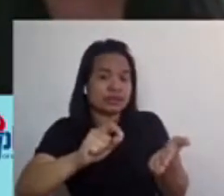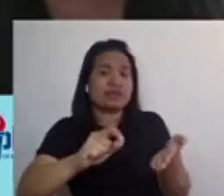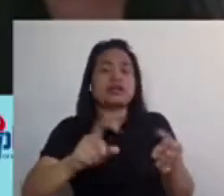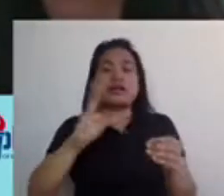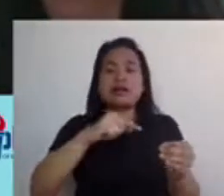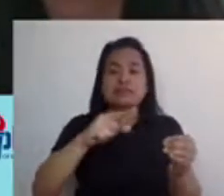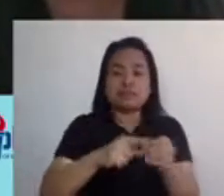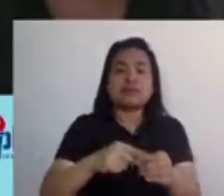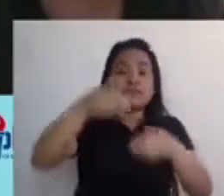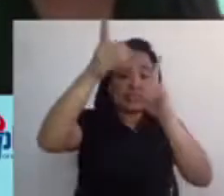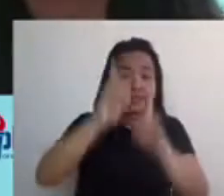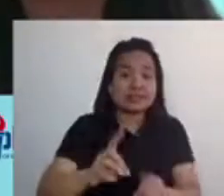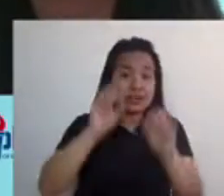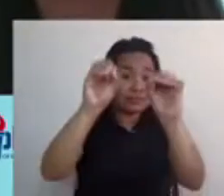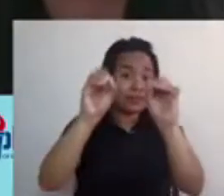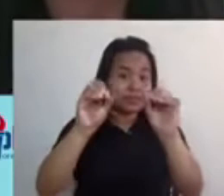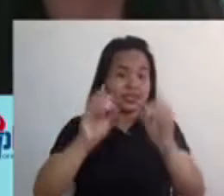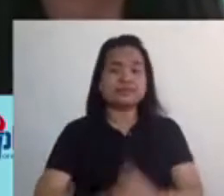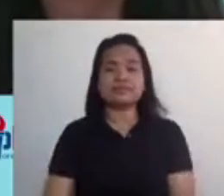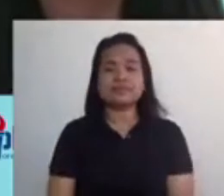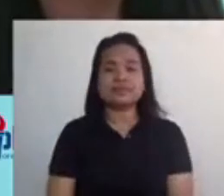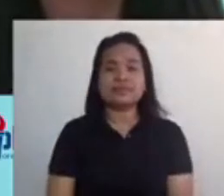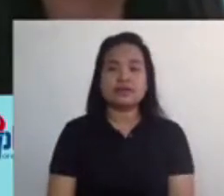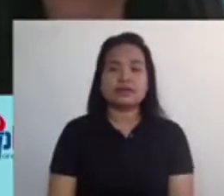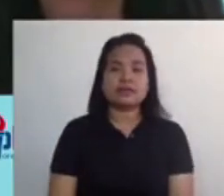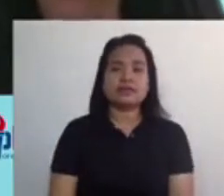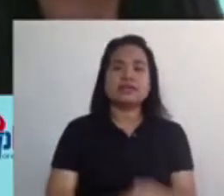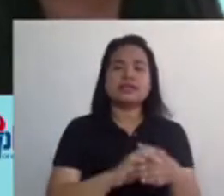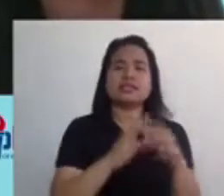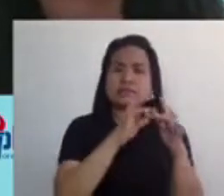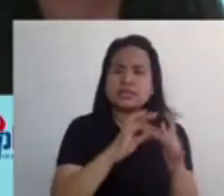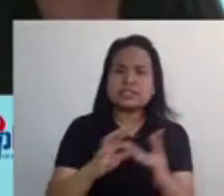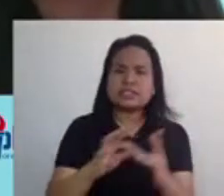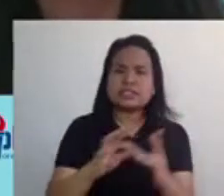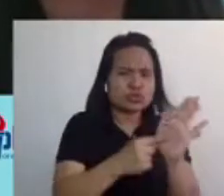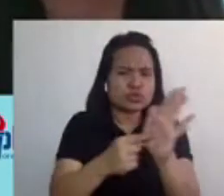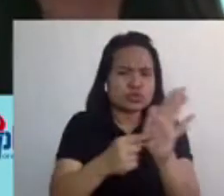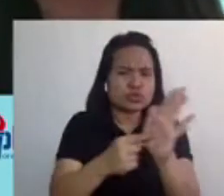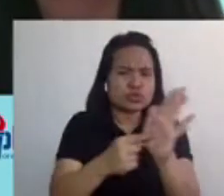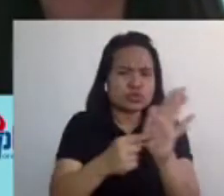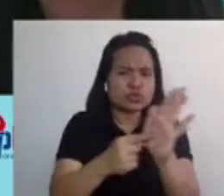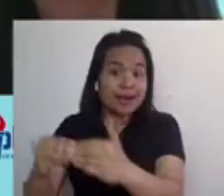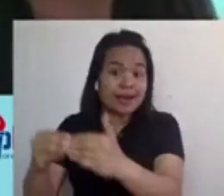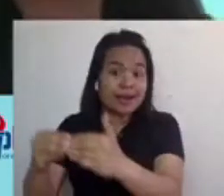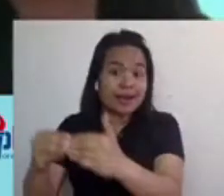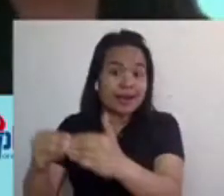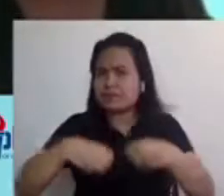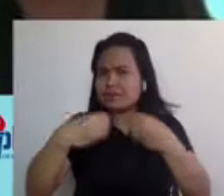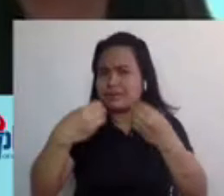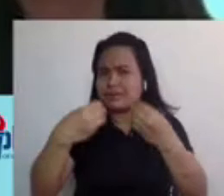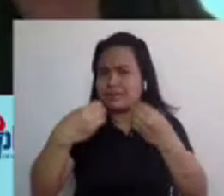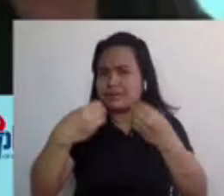you were able to show guidance, you were able to show or to give remarks to your teachers that they are able